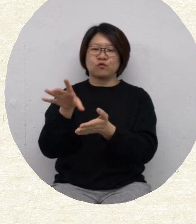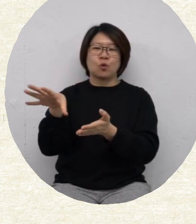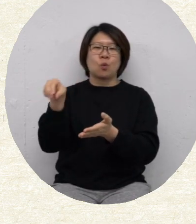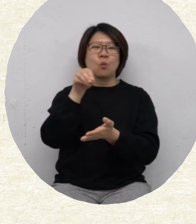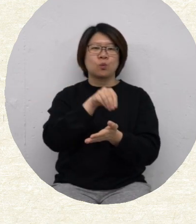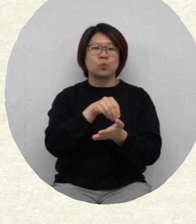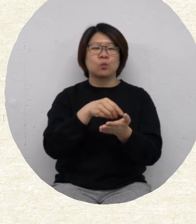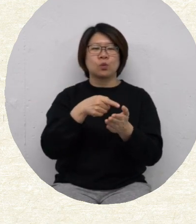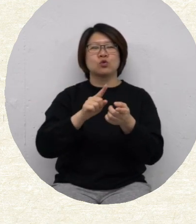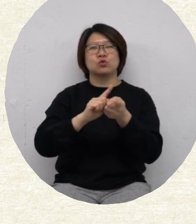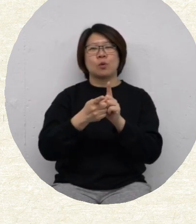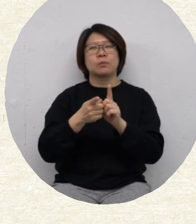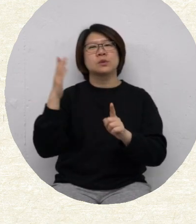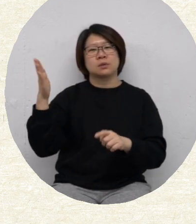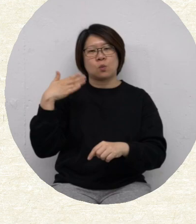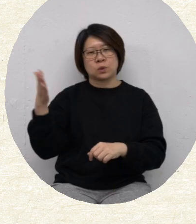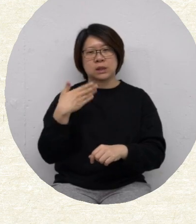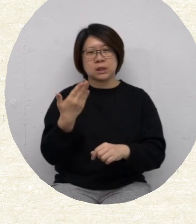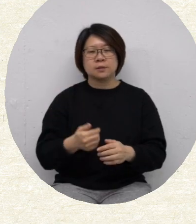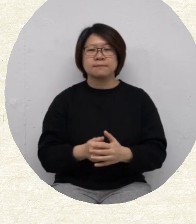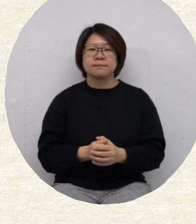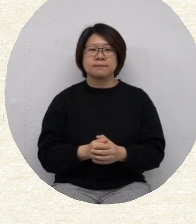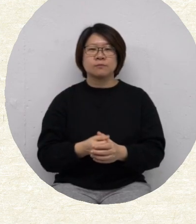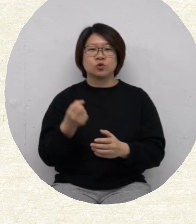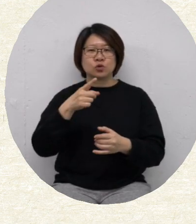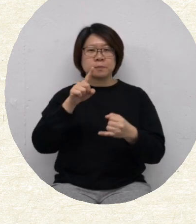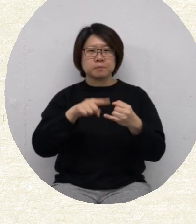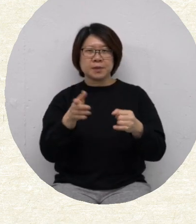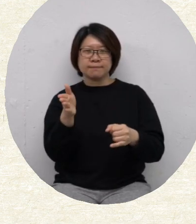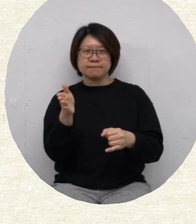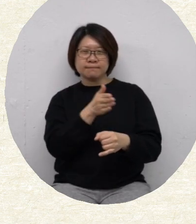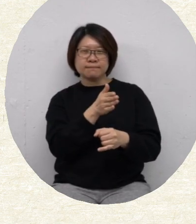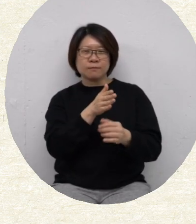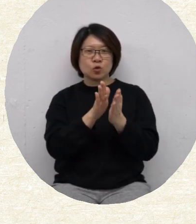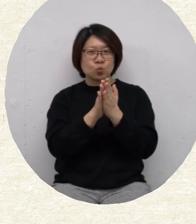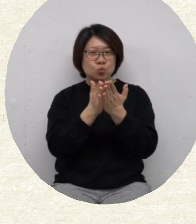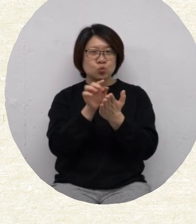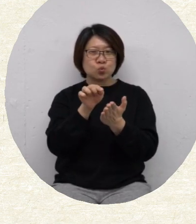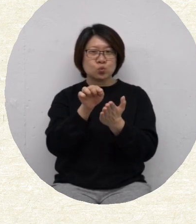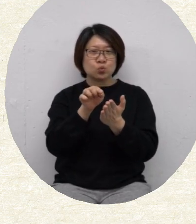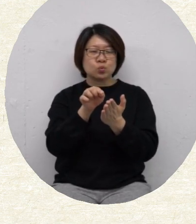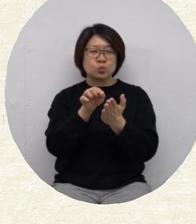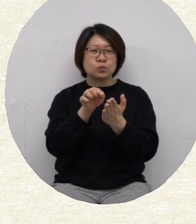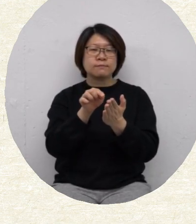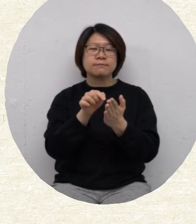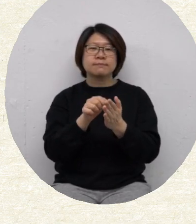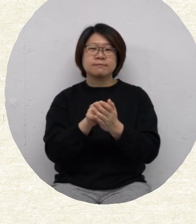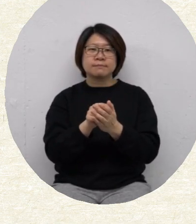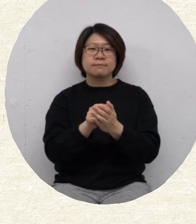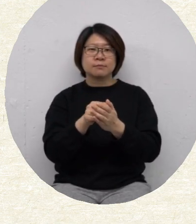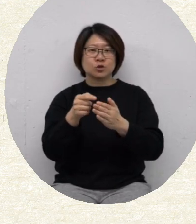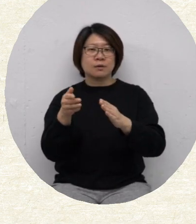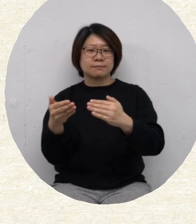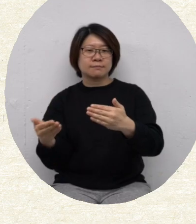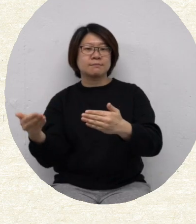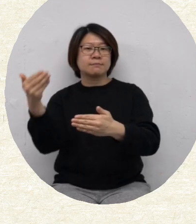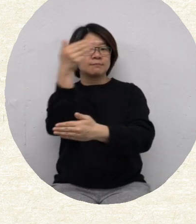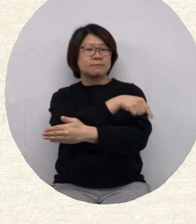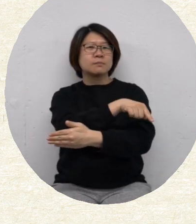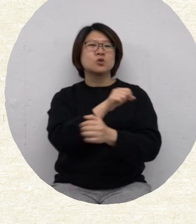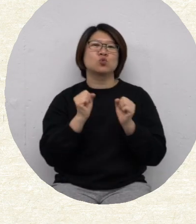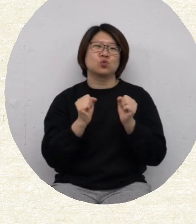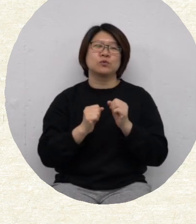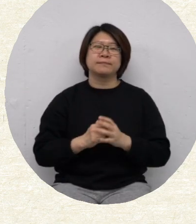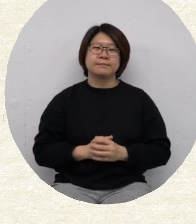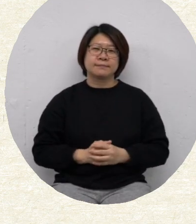Finally, an image of a ripe persimmon taken from the 10 Bamboo Studio sits next to a single